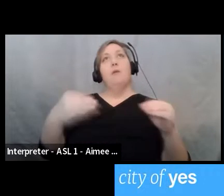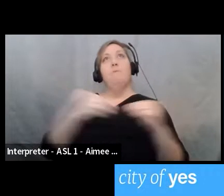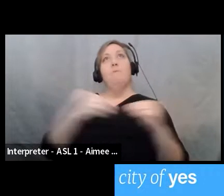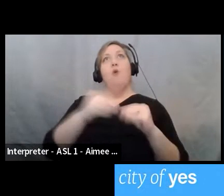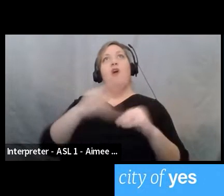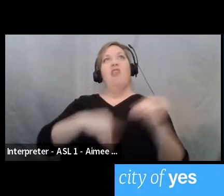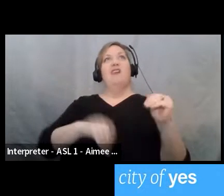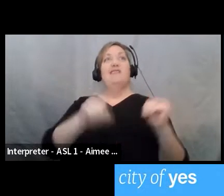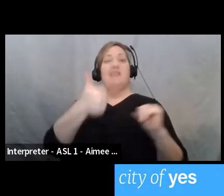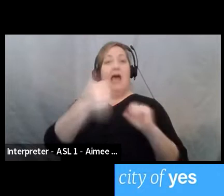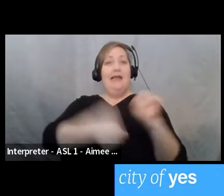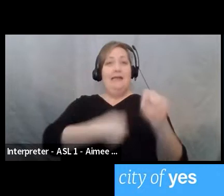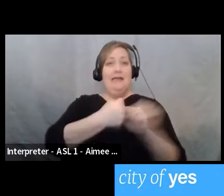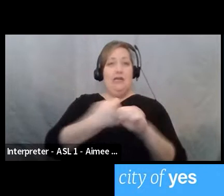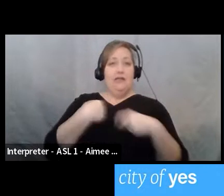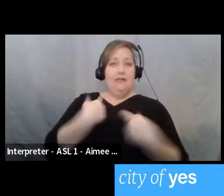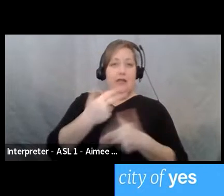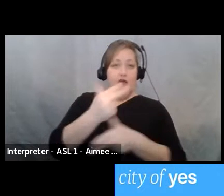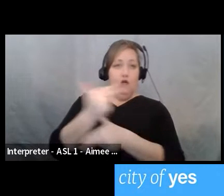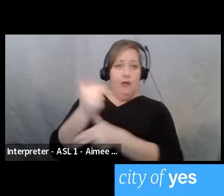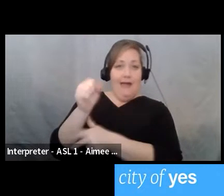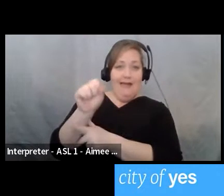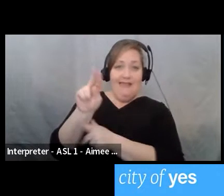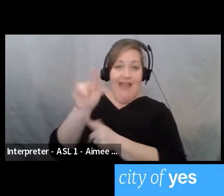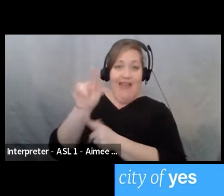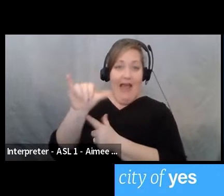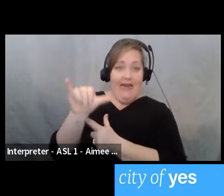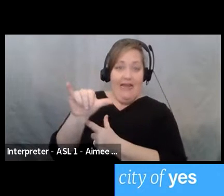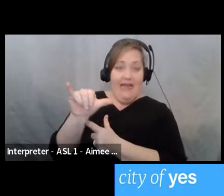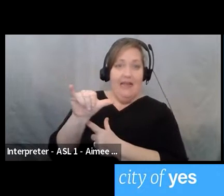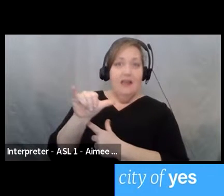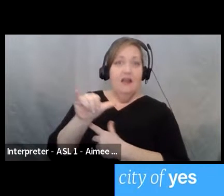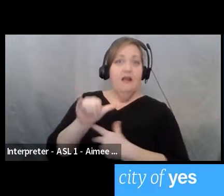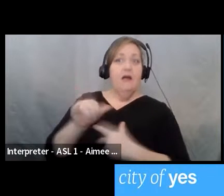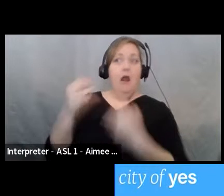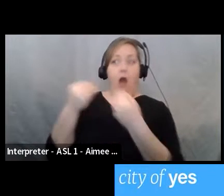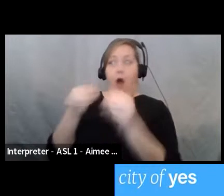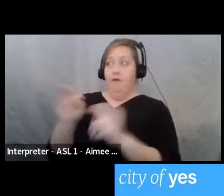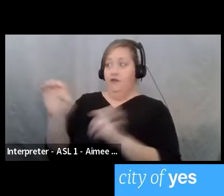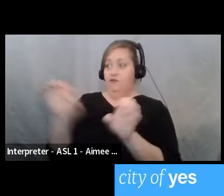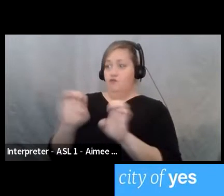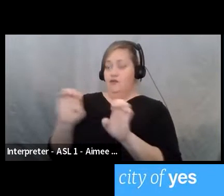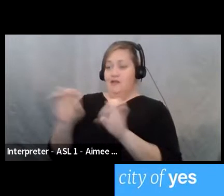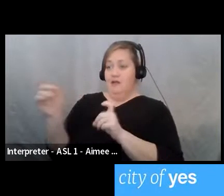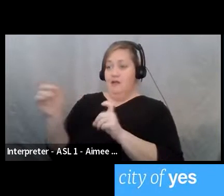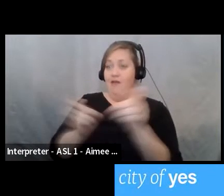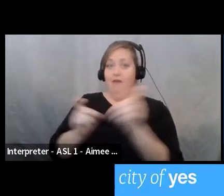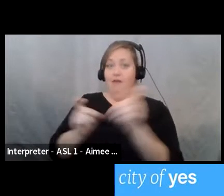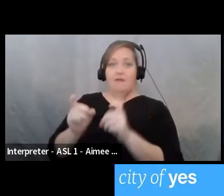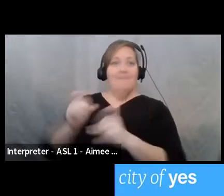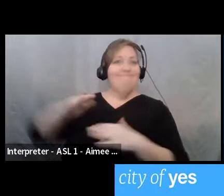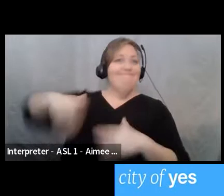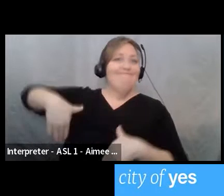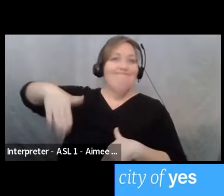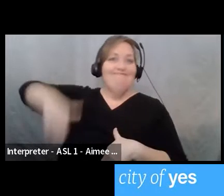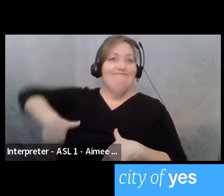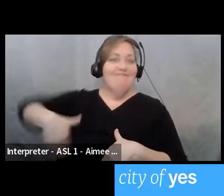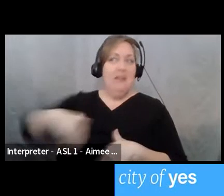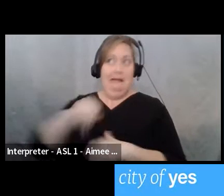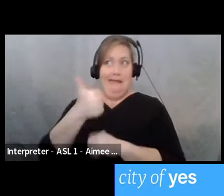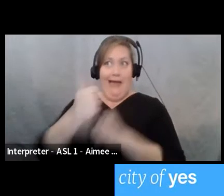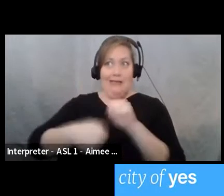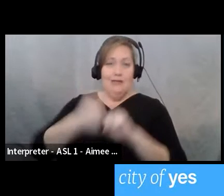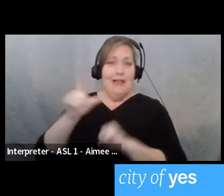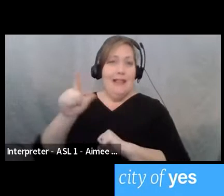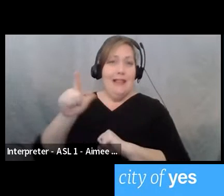10 years since Sandy, and Office of Emergency Management has yet, 10 years later,